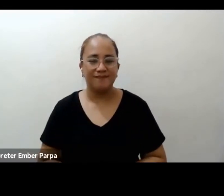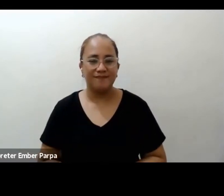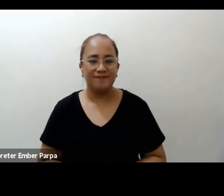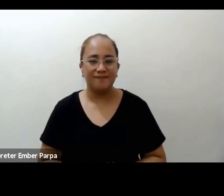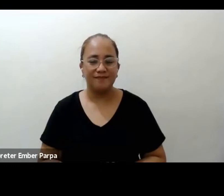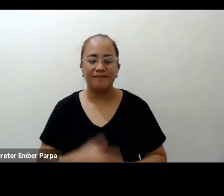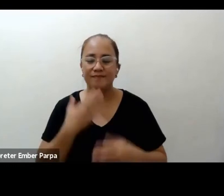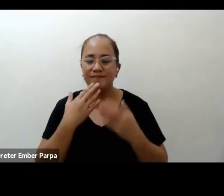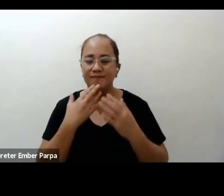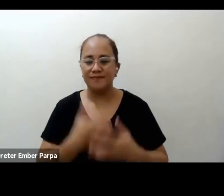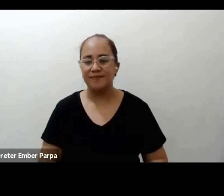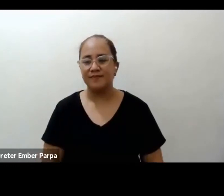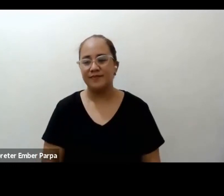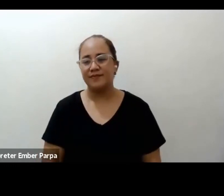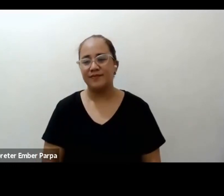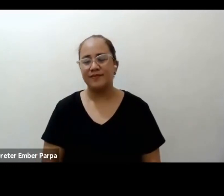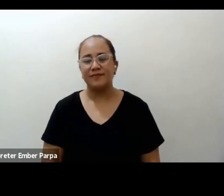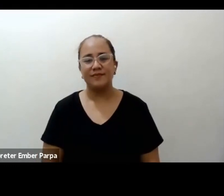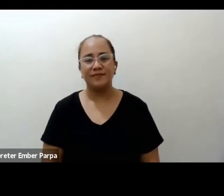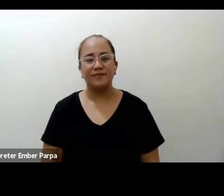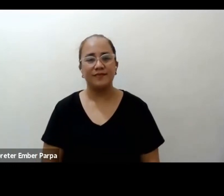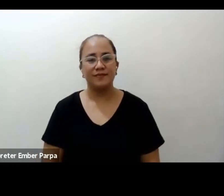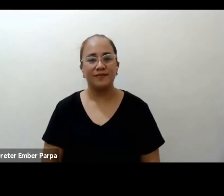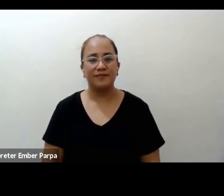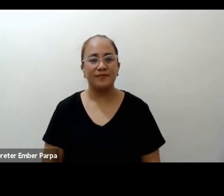Thank you. Thank you, Manalet. No?